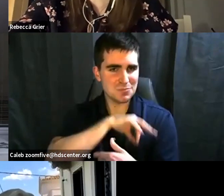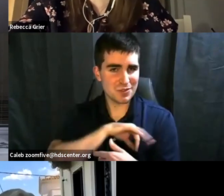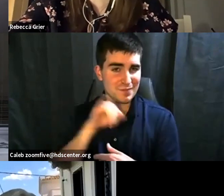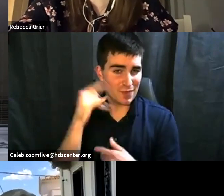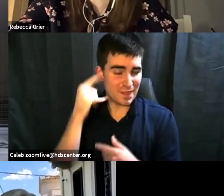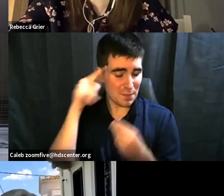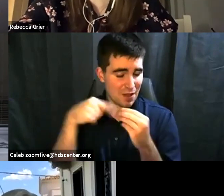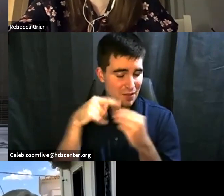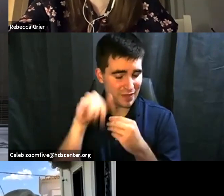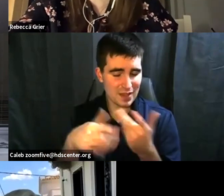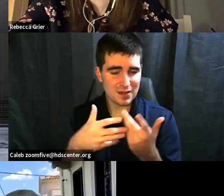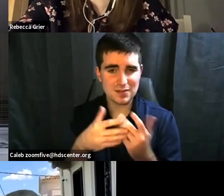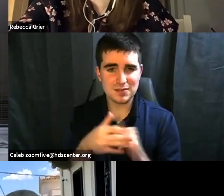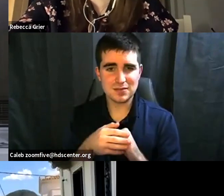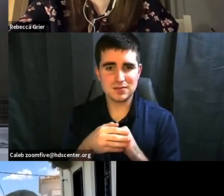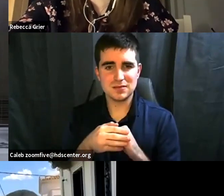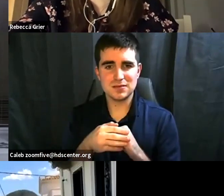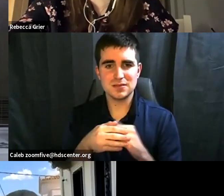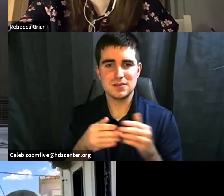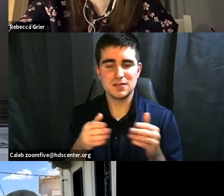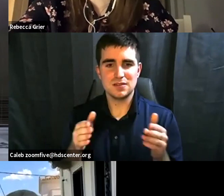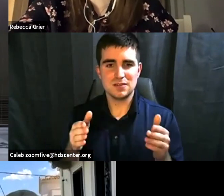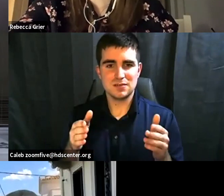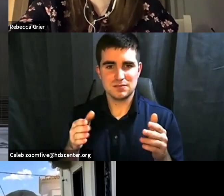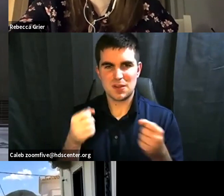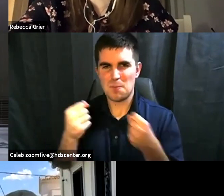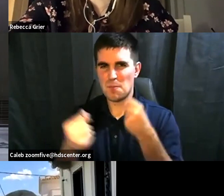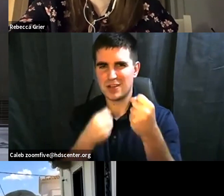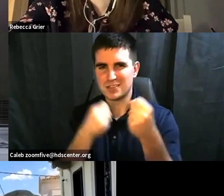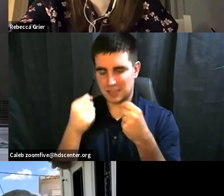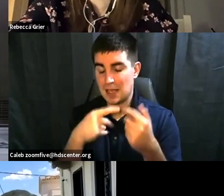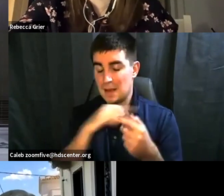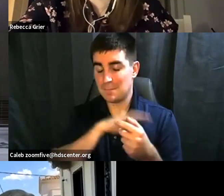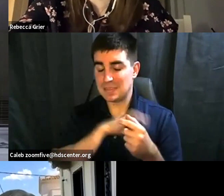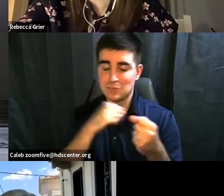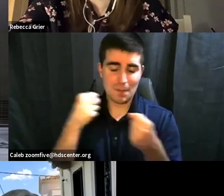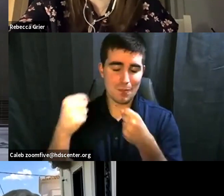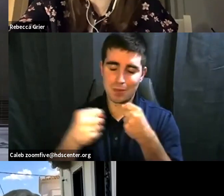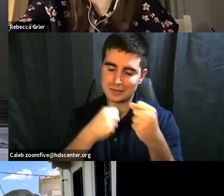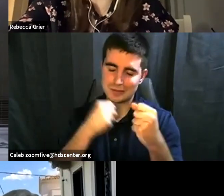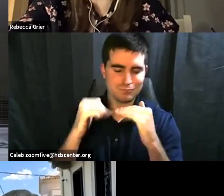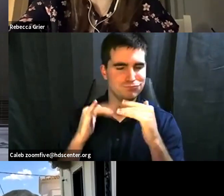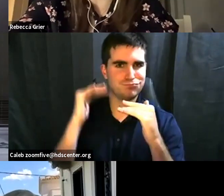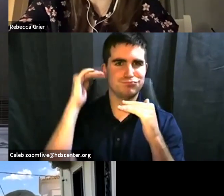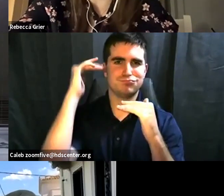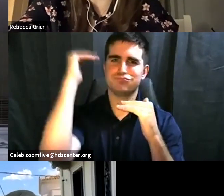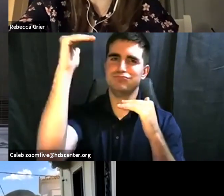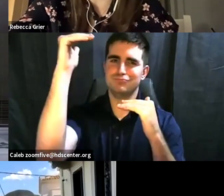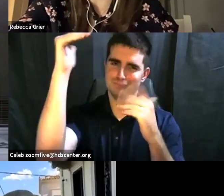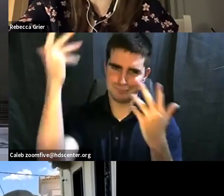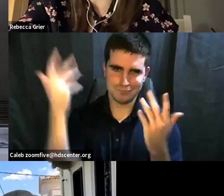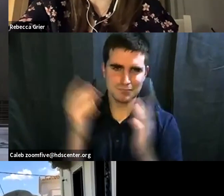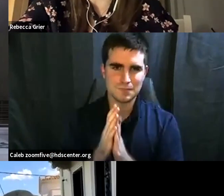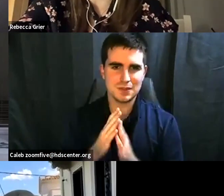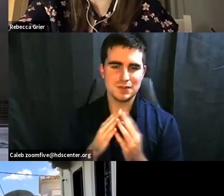to use a boxing analogy, Pittsburgh punches way above its weight. Right? We contribute a lot more than